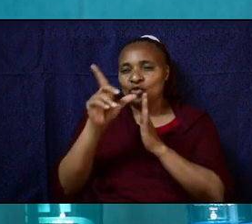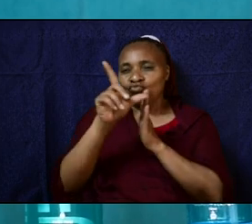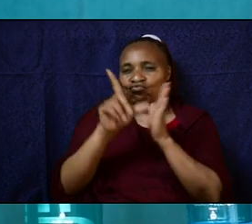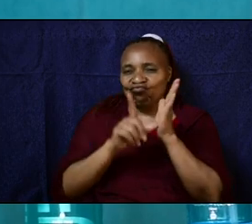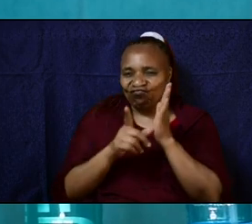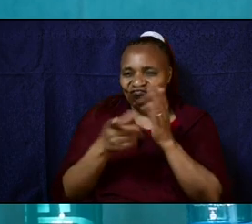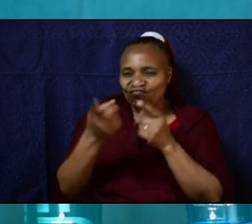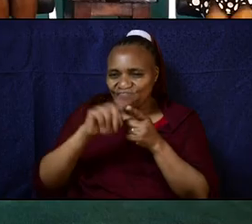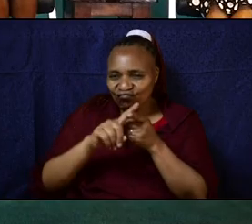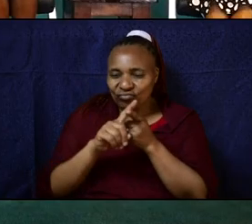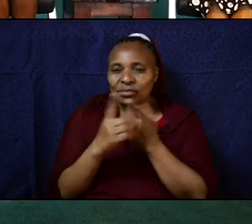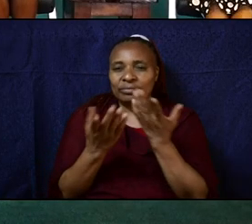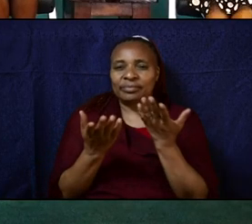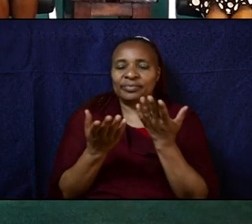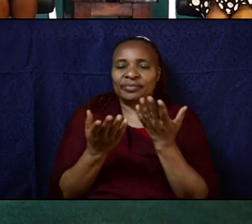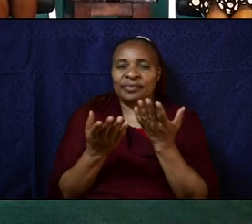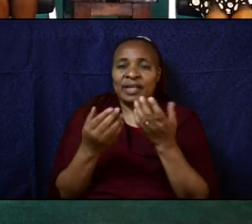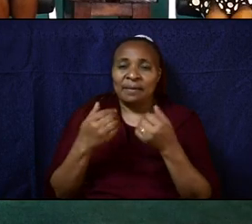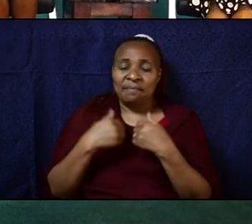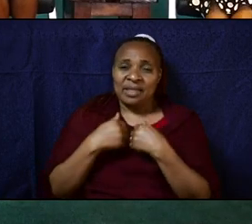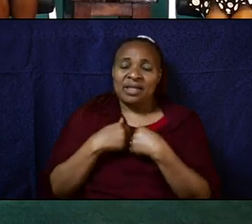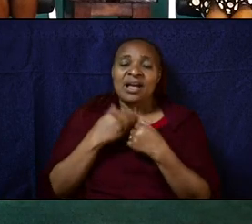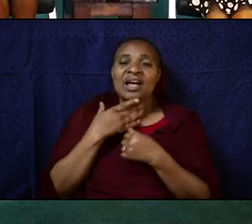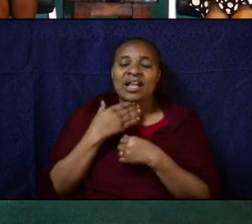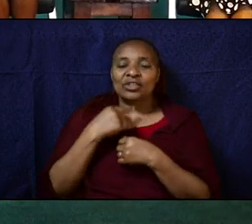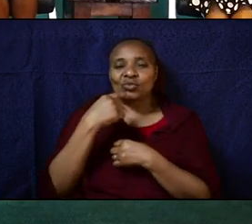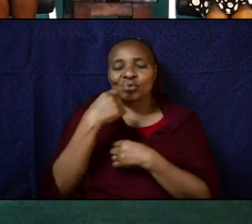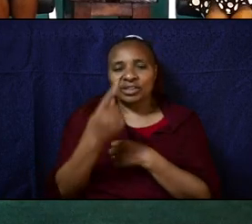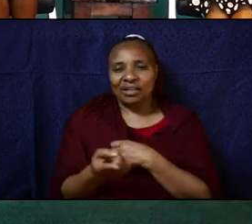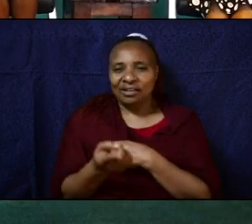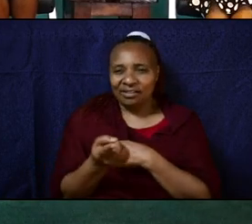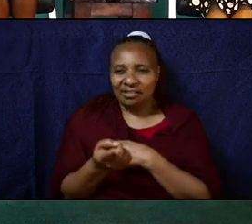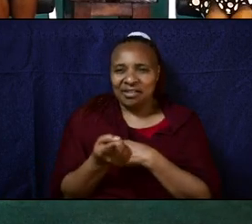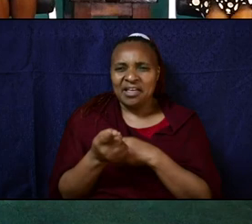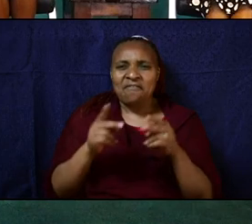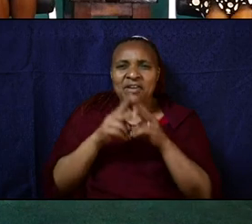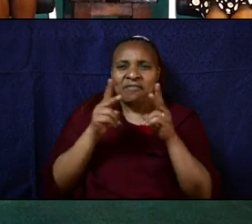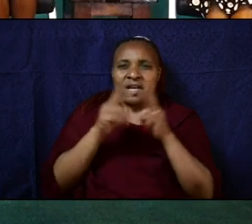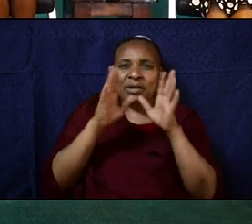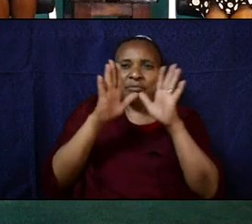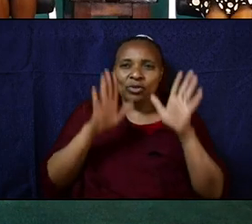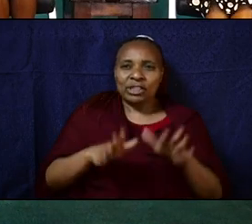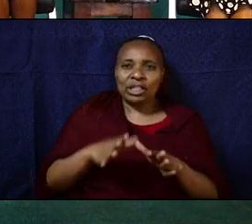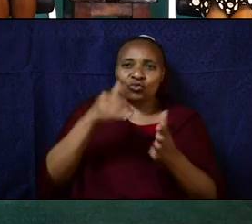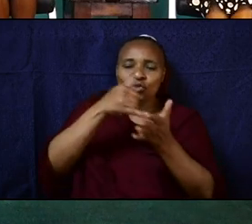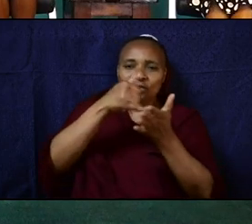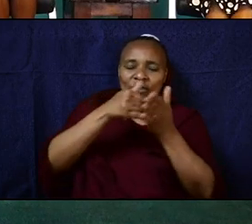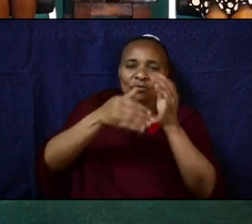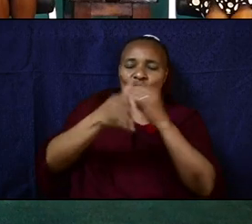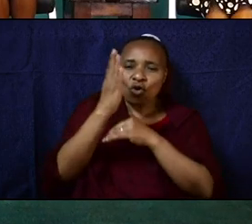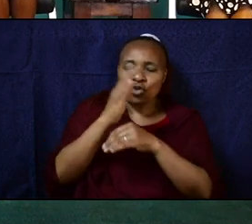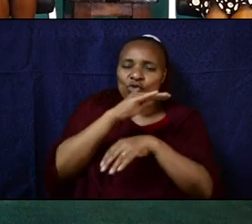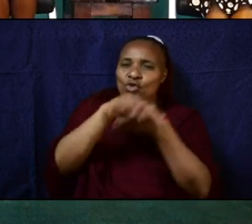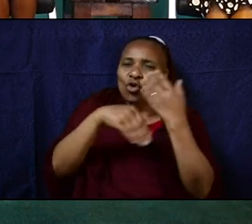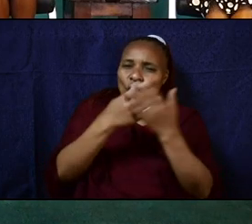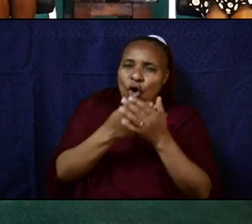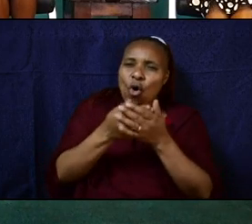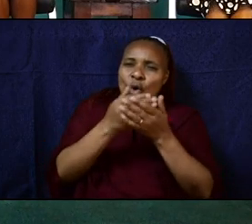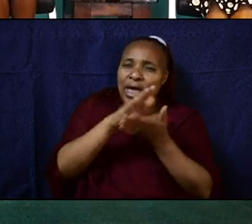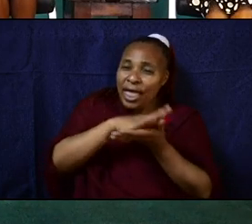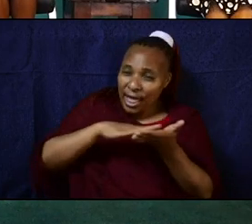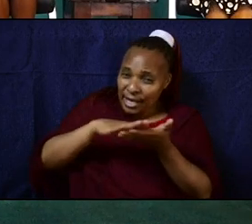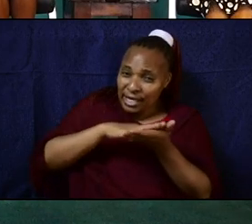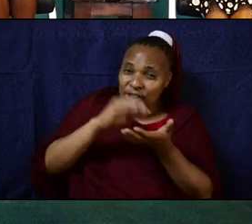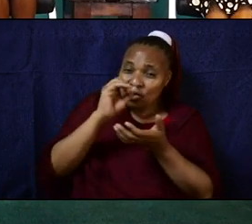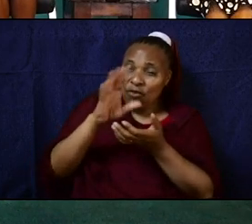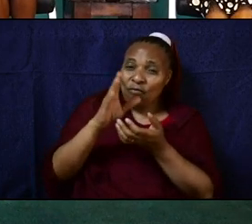today? I'd just like to say that it's important to involve God in all your aspects of life.